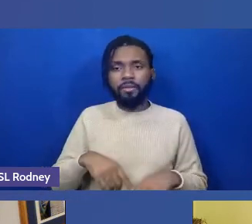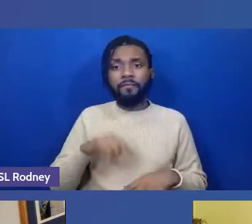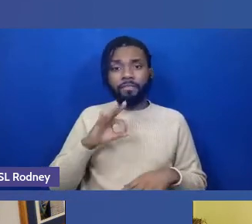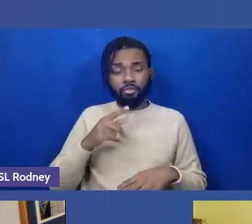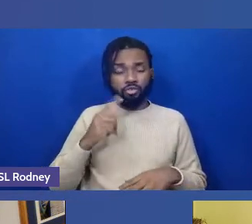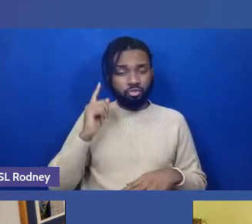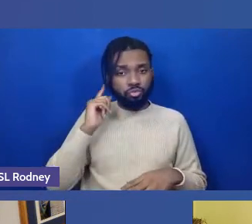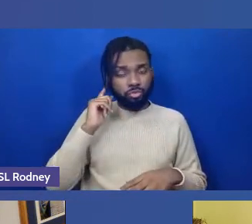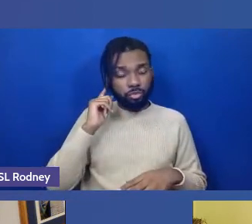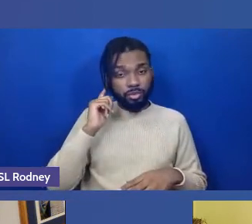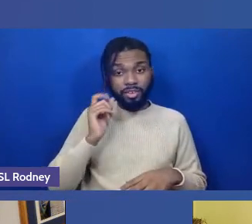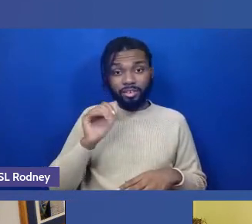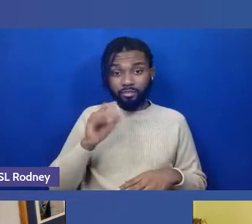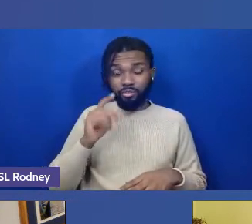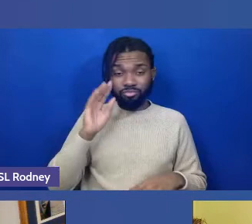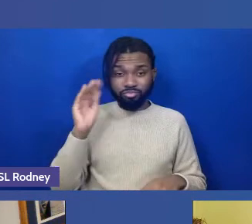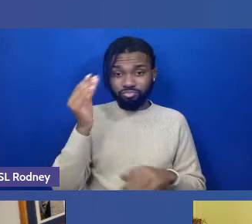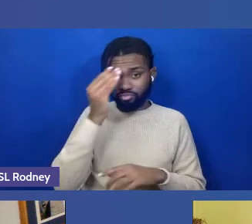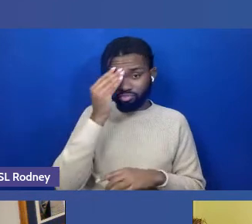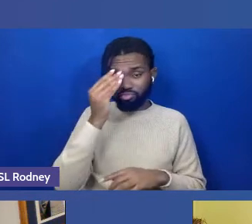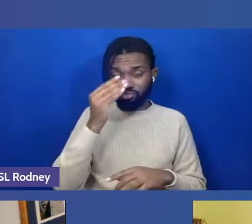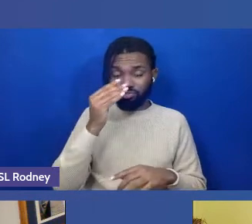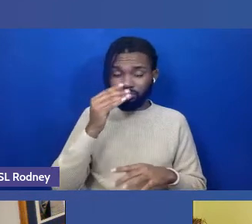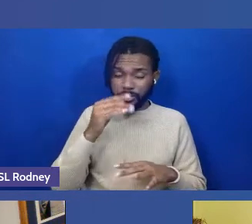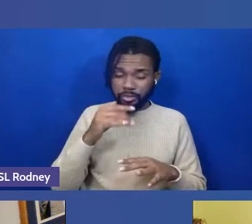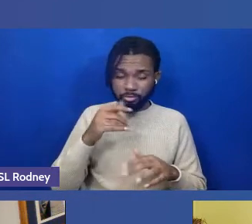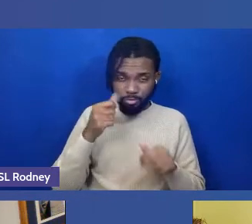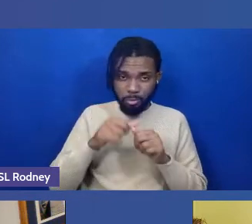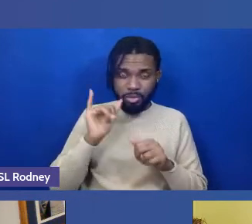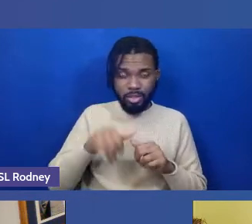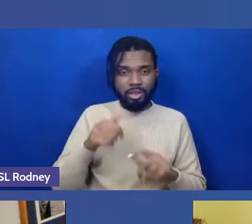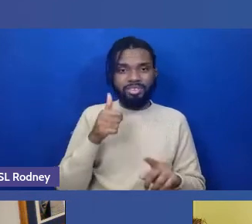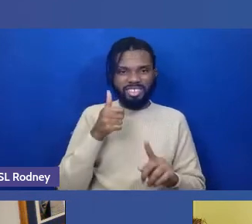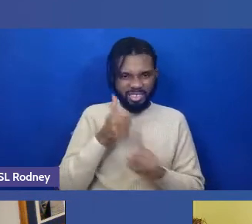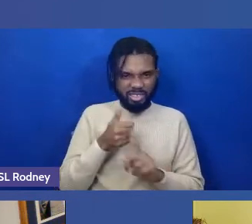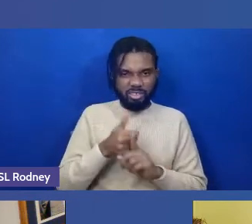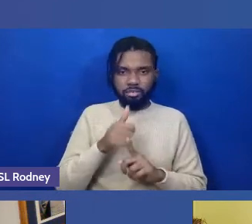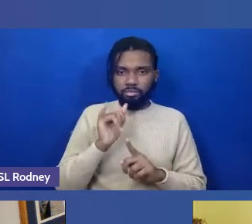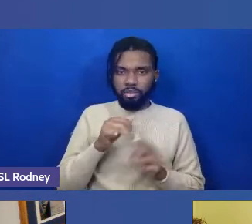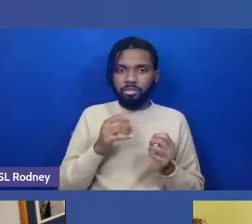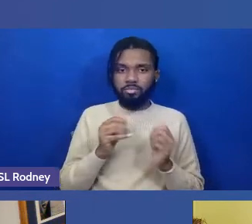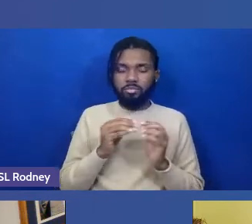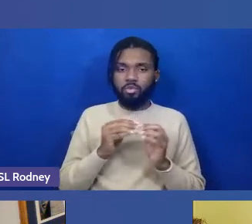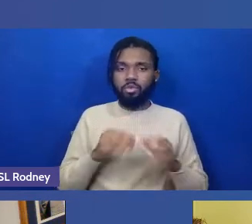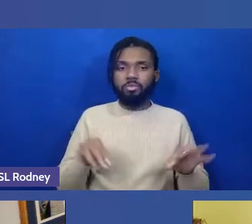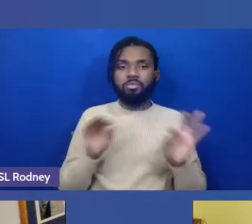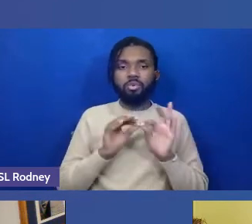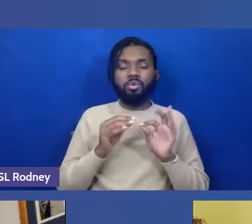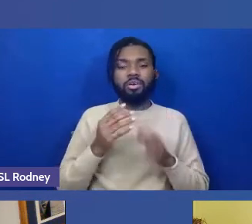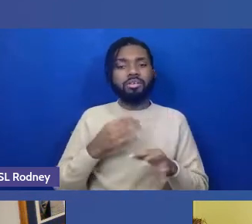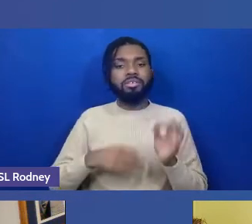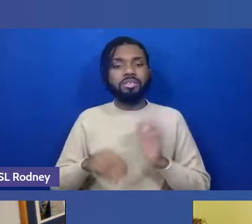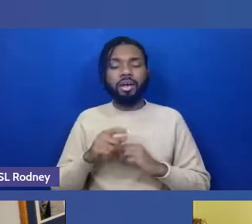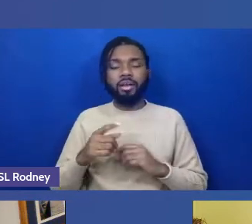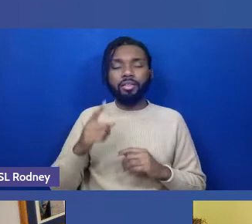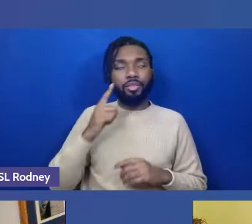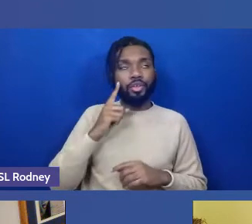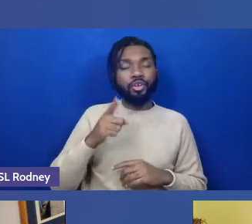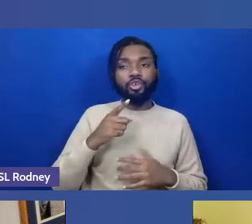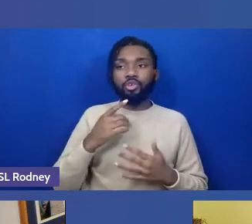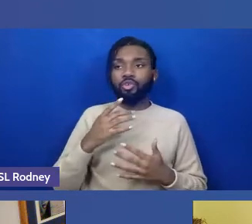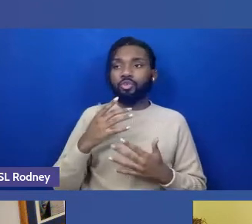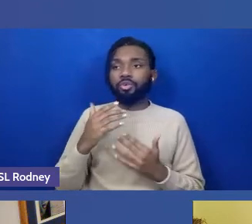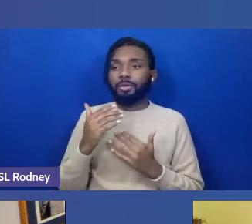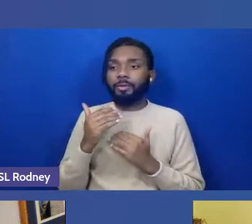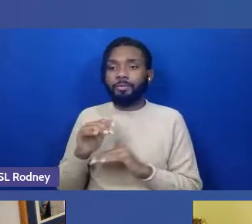that, it's infinitely more valuable than trying to like pretend you exist in some sort of box. I